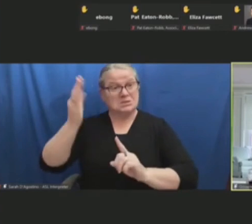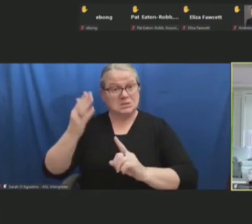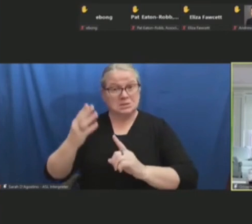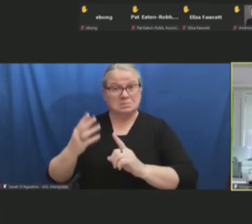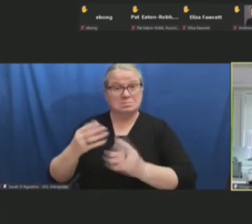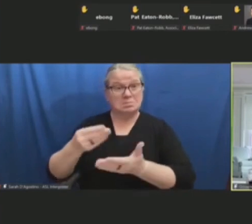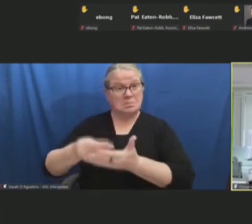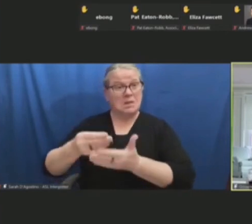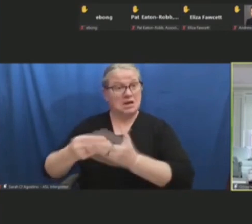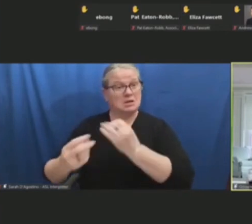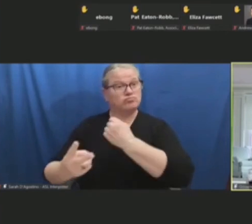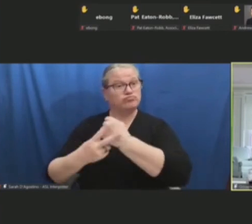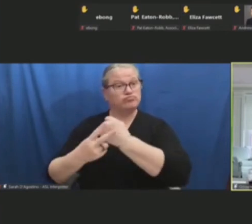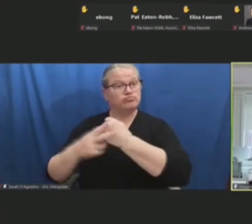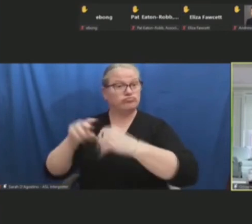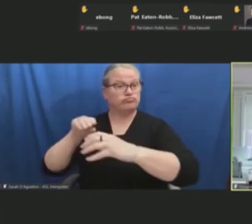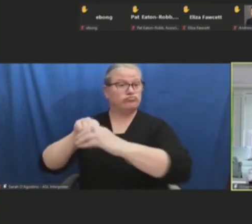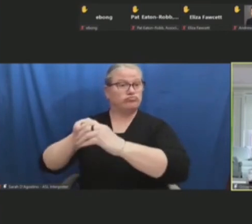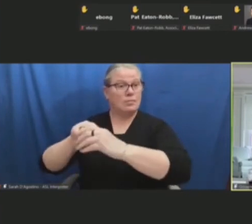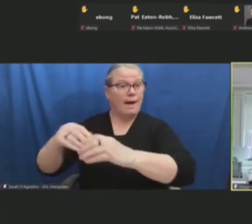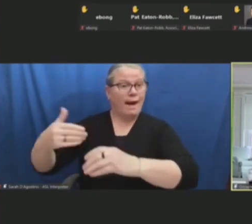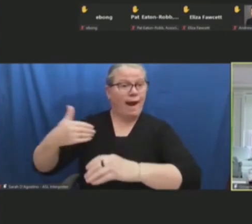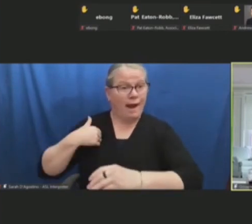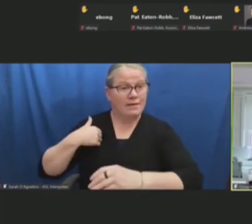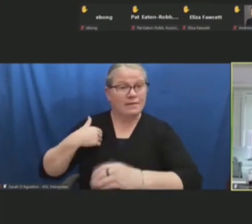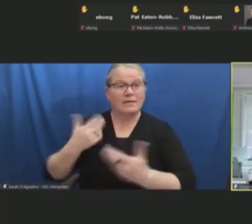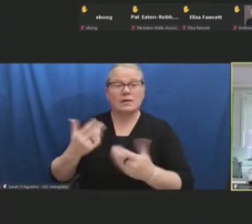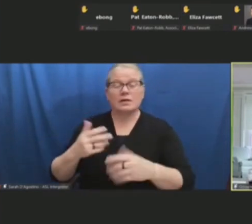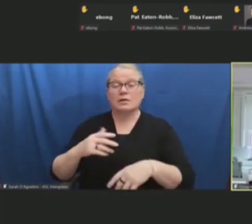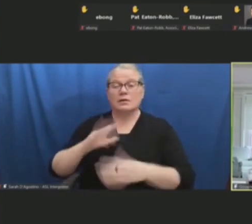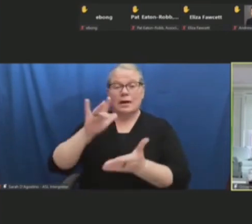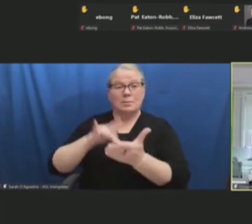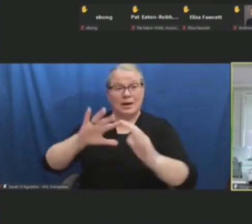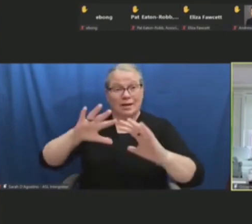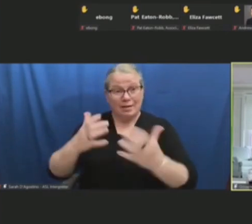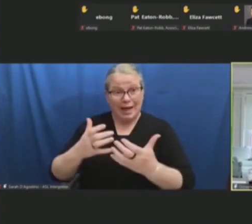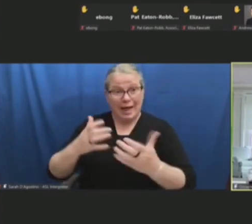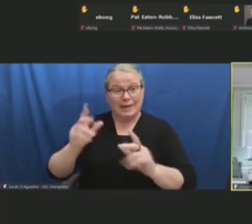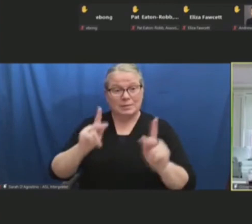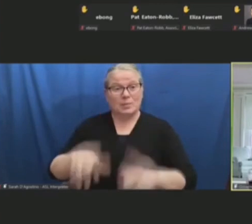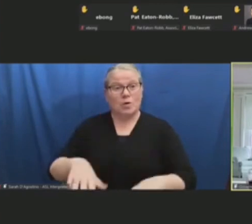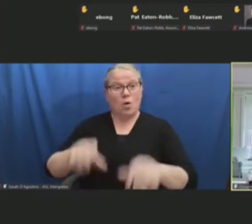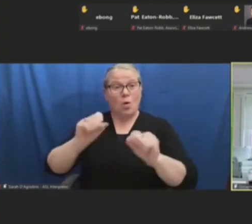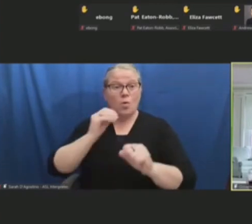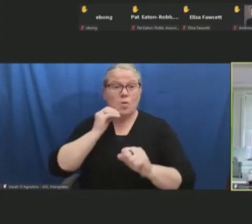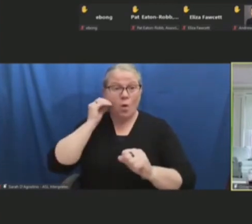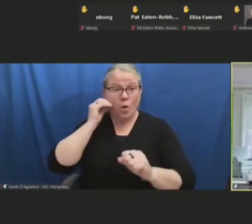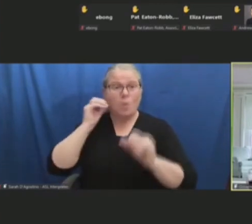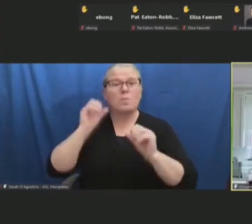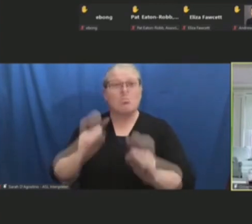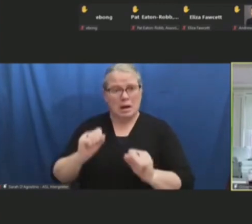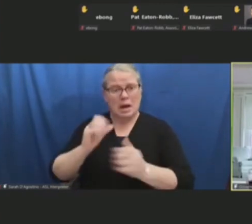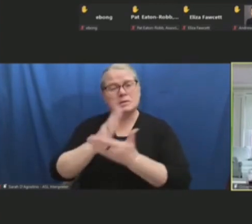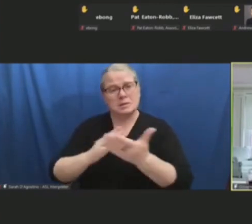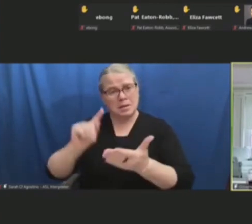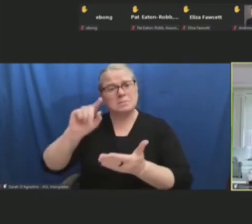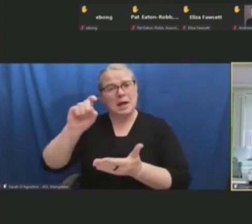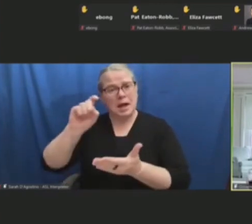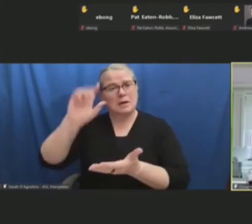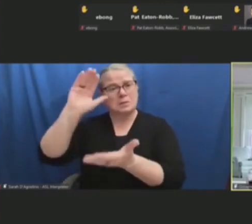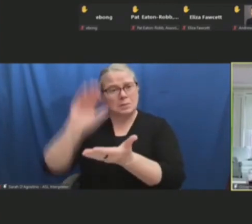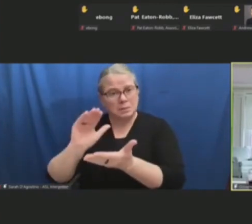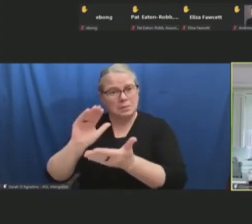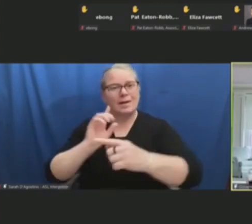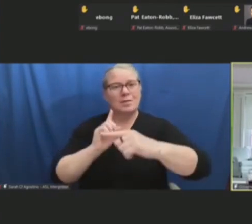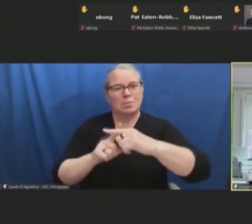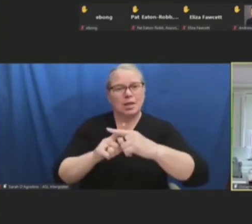we are going to be able to provide some tax relief to middle-class homeowners, and at the same time continue to pay down our pension debt for